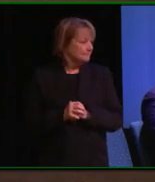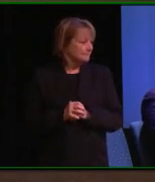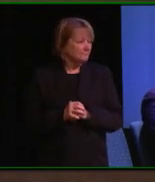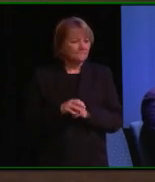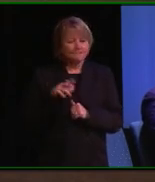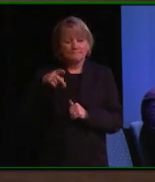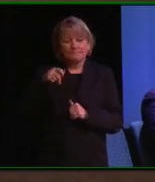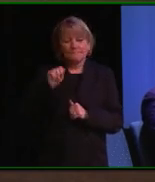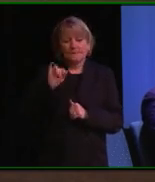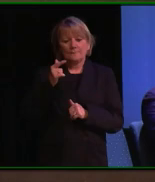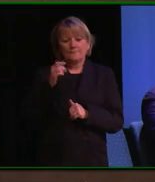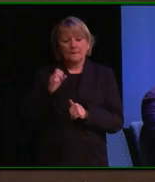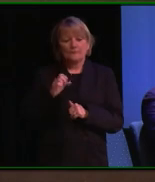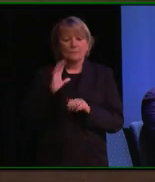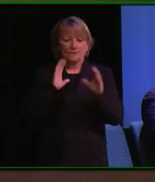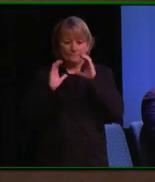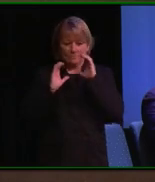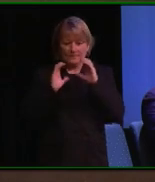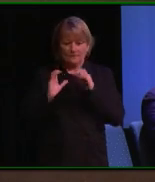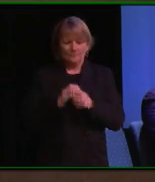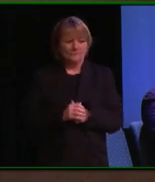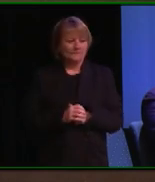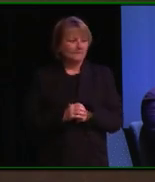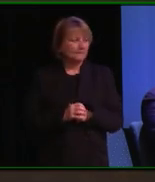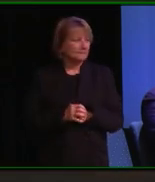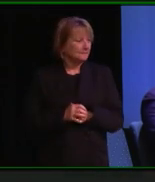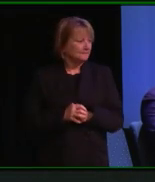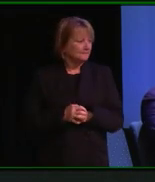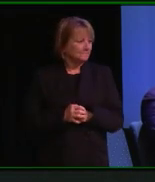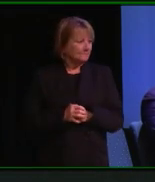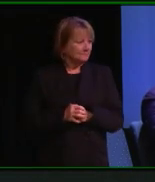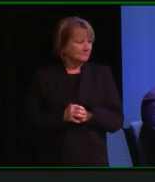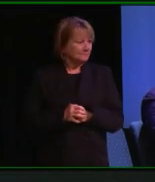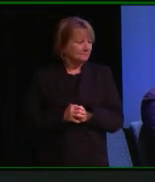Paige Godwin, Communication.